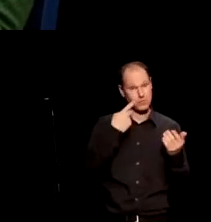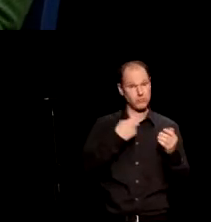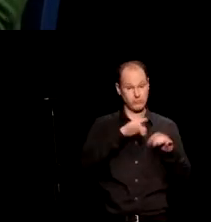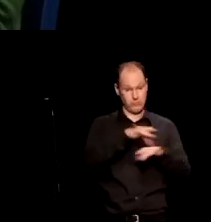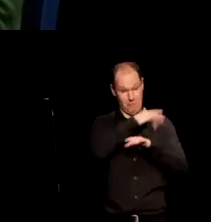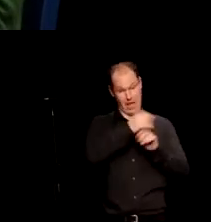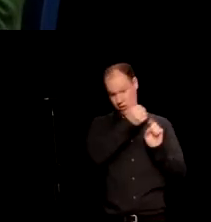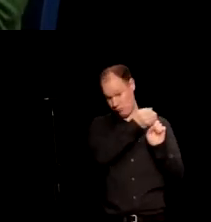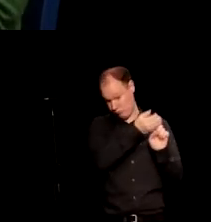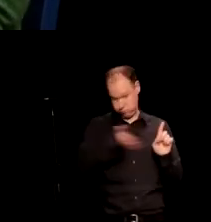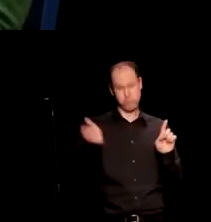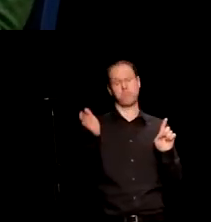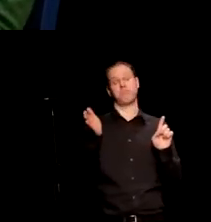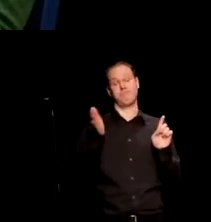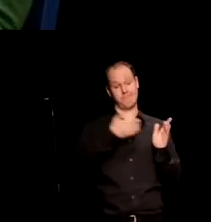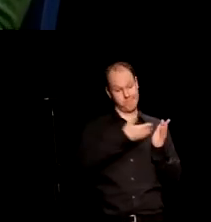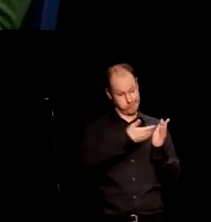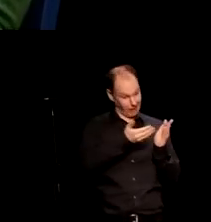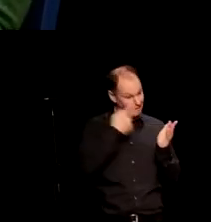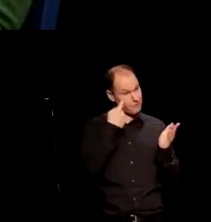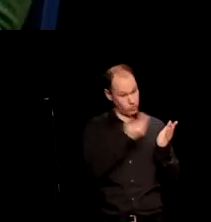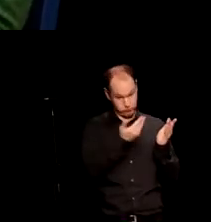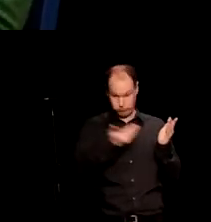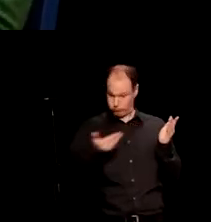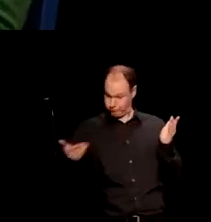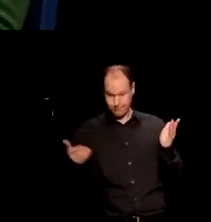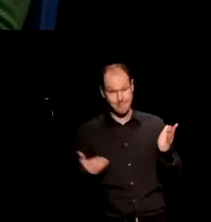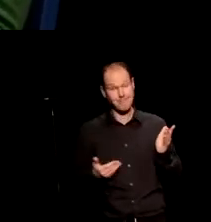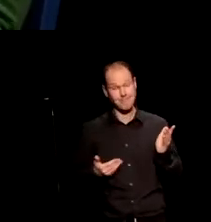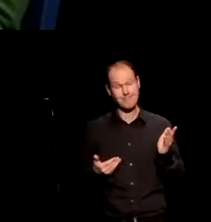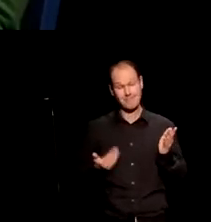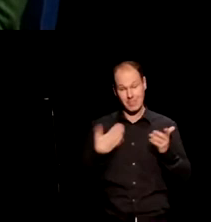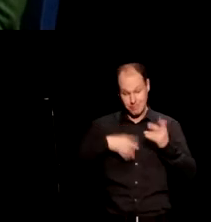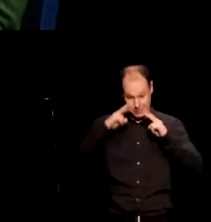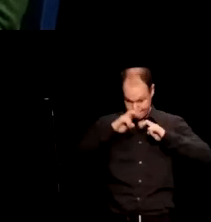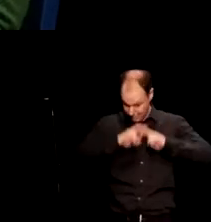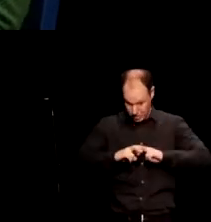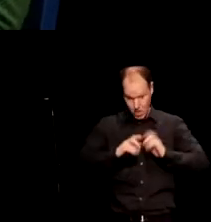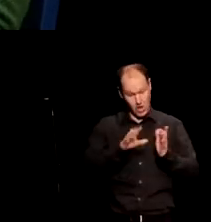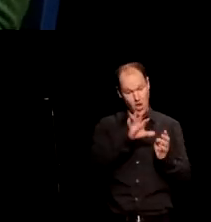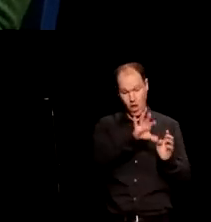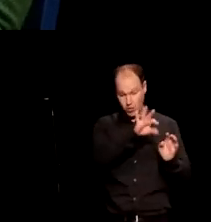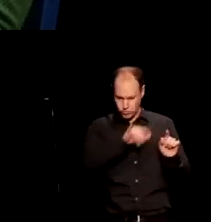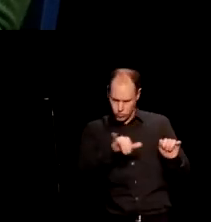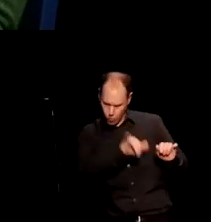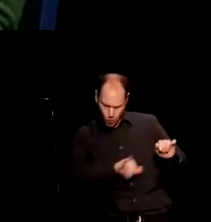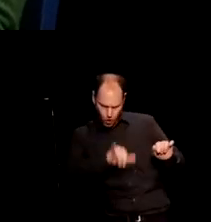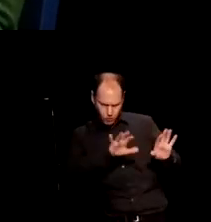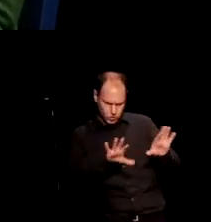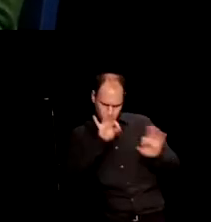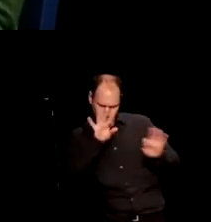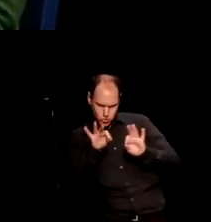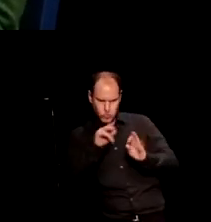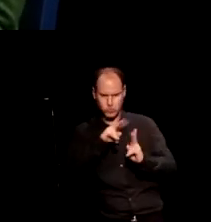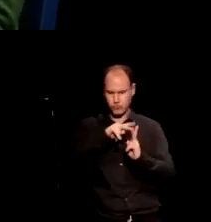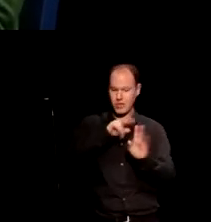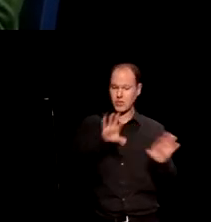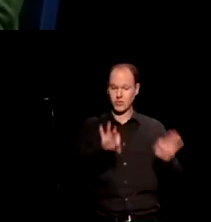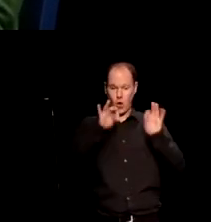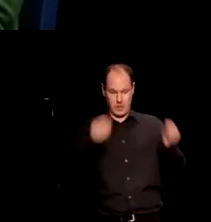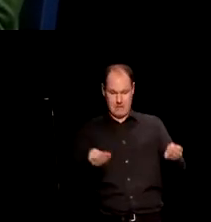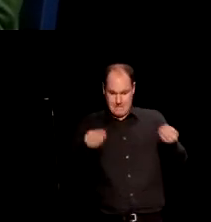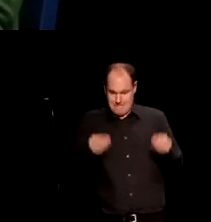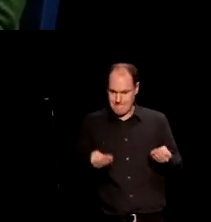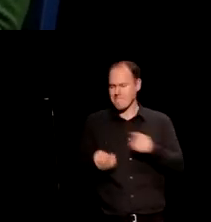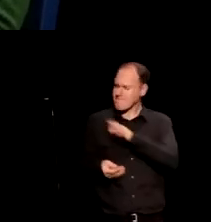of plays which Kate's research had uncovered, and so you both chose these ones. I wonder if you could reflect on that experience of kind